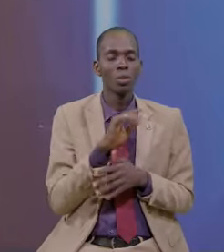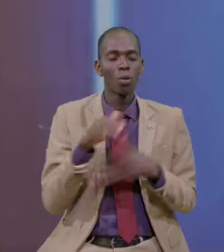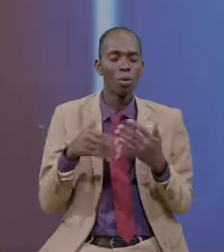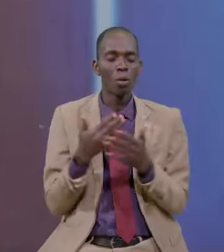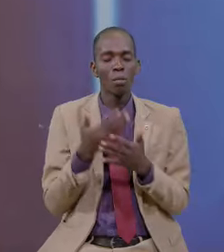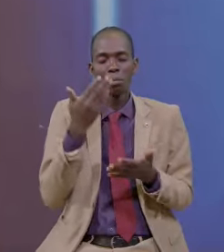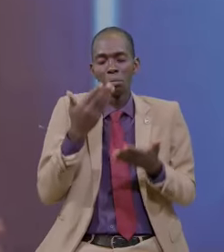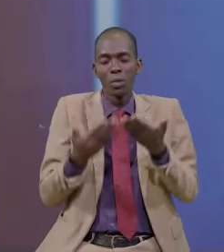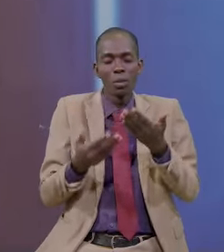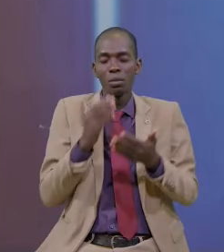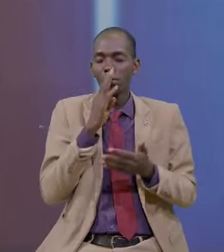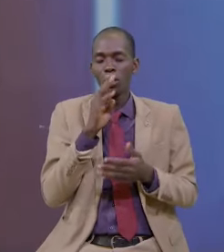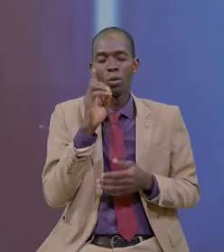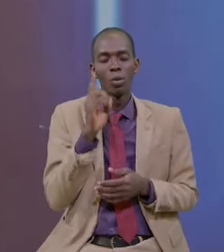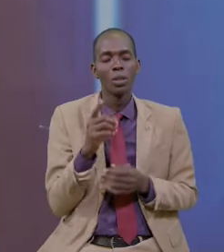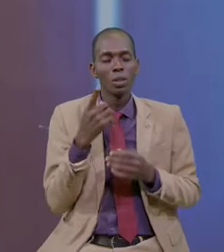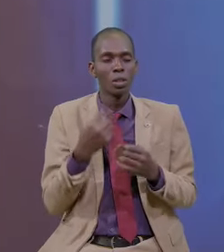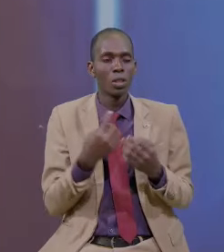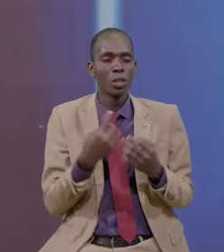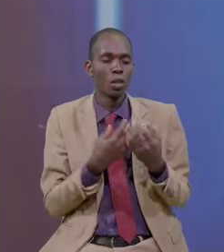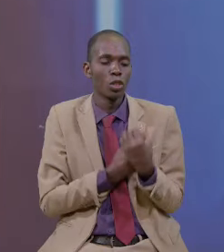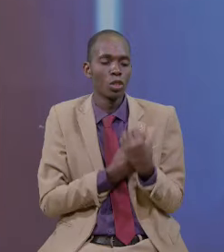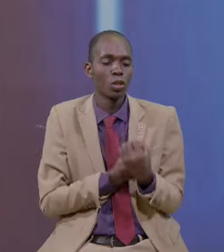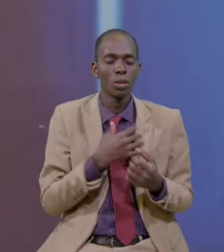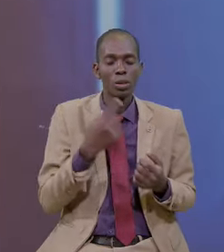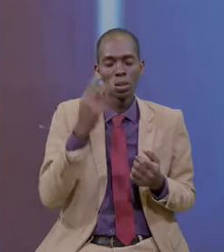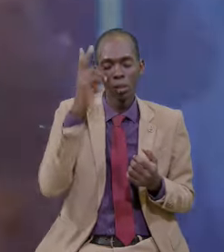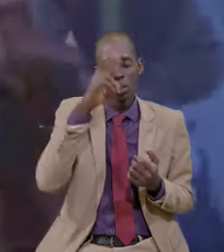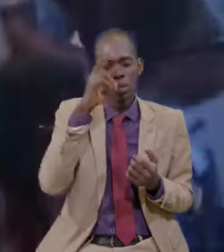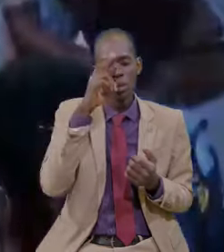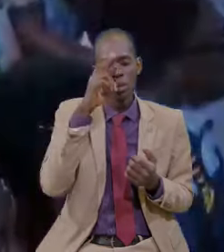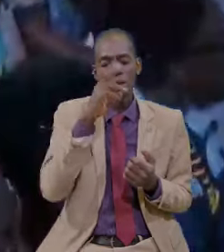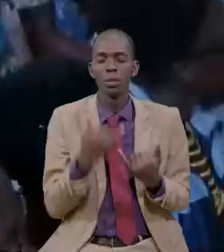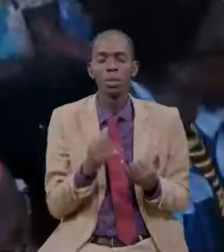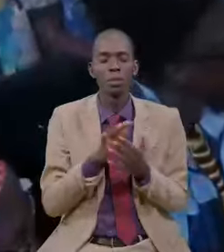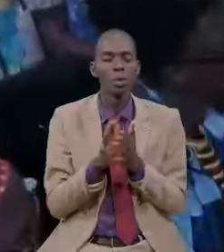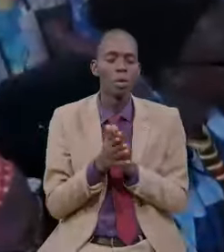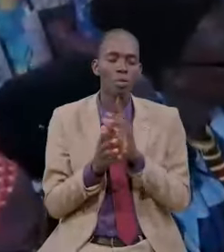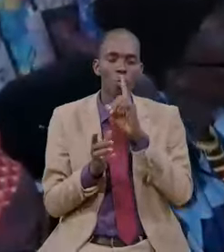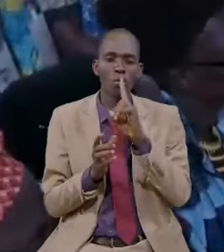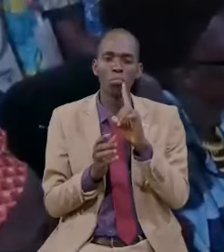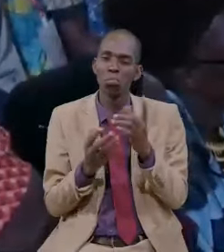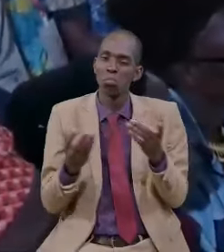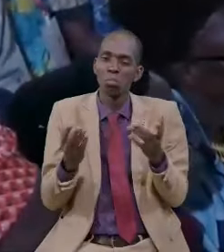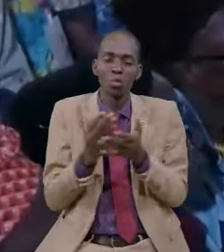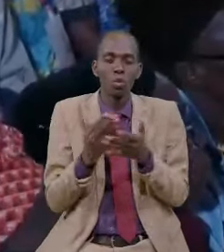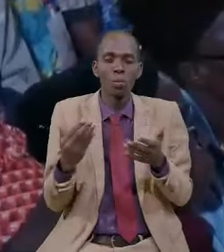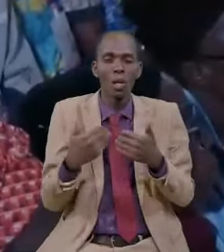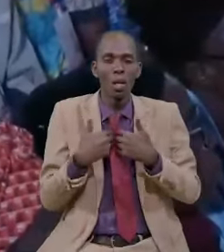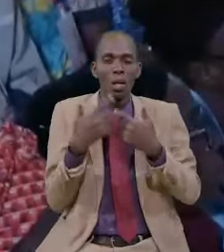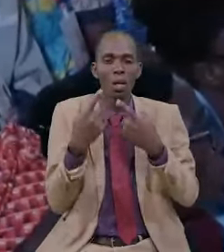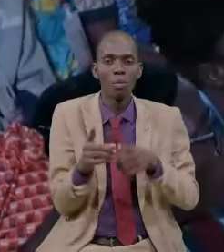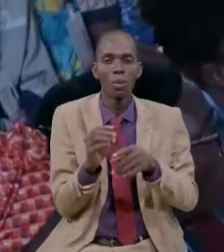The courageous and the cowards being one. Well, something has to happen in the heart of